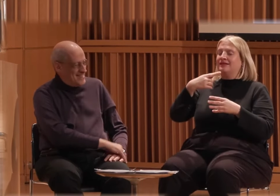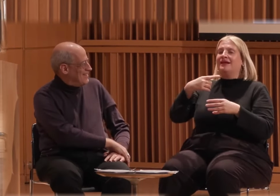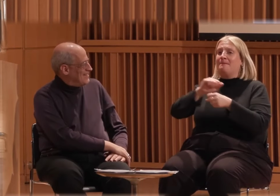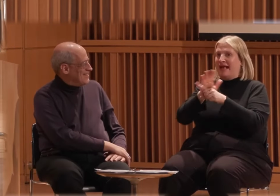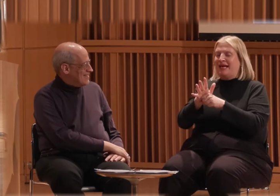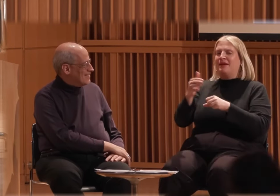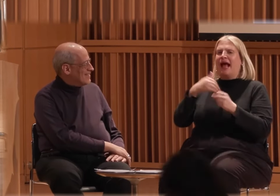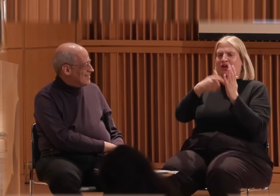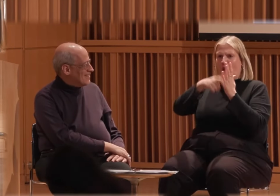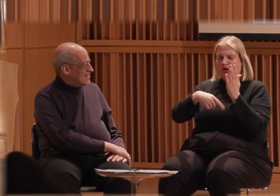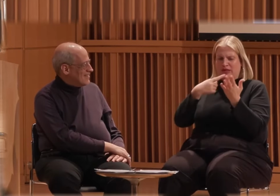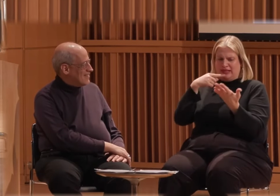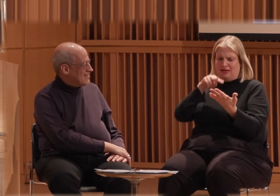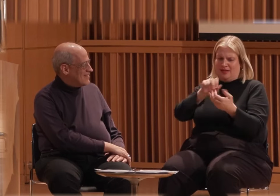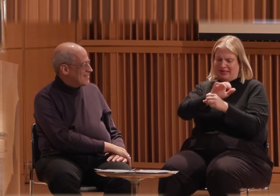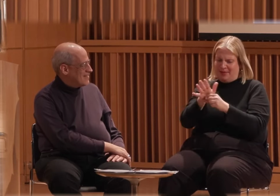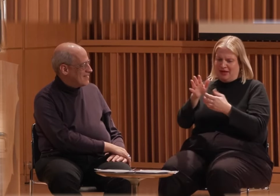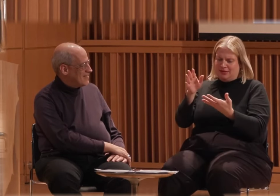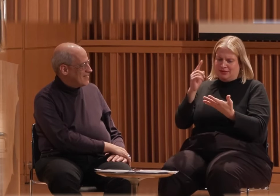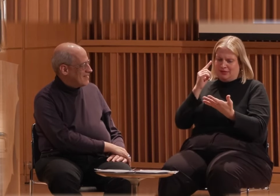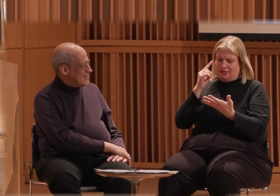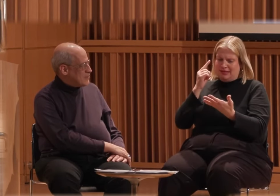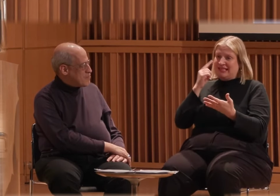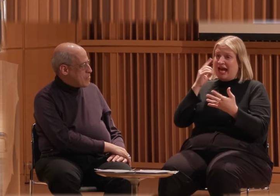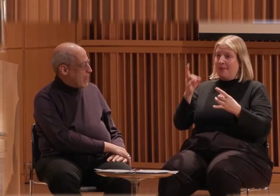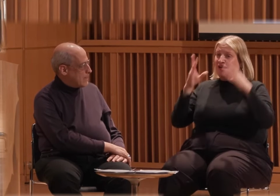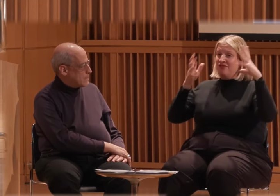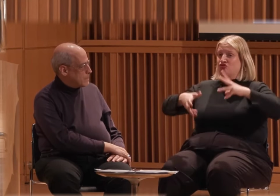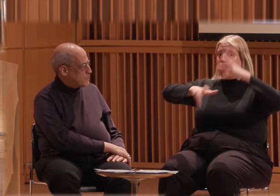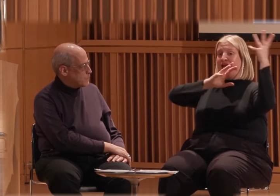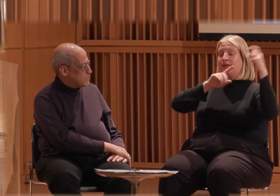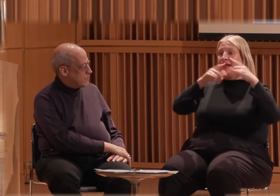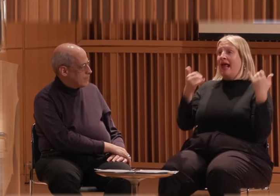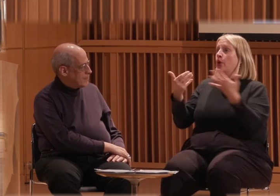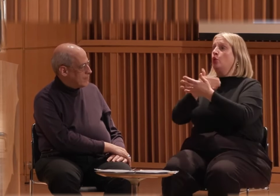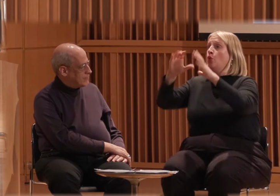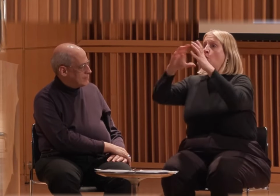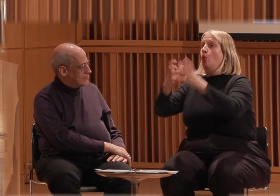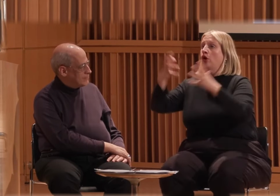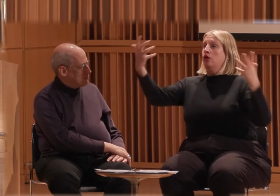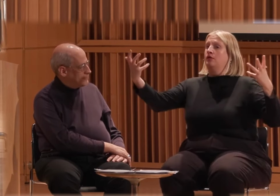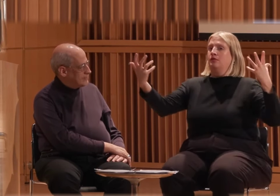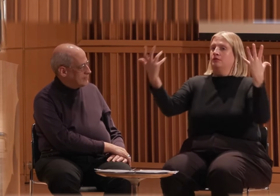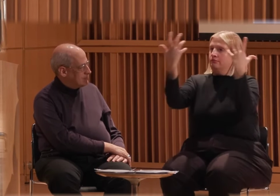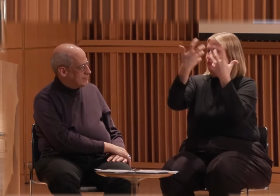a time, a crisis from which we emerge with a new world. And I'm just trying